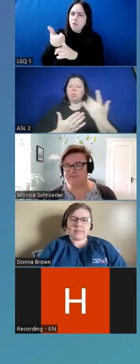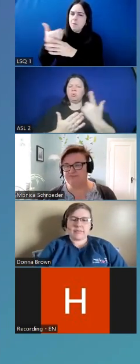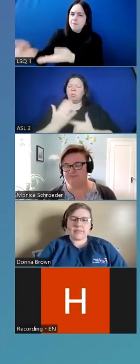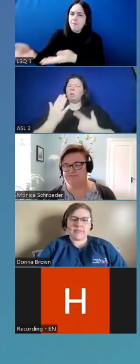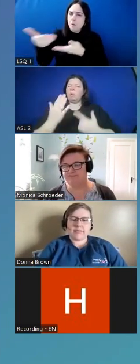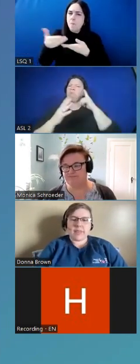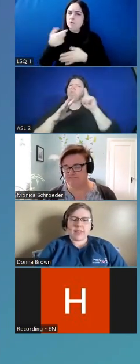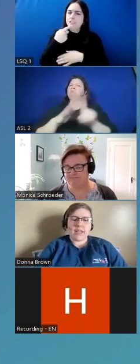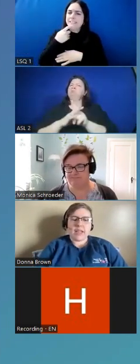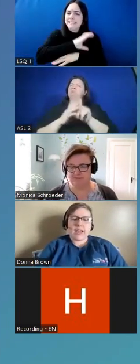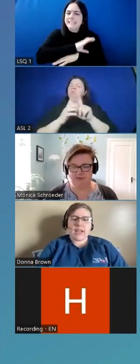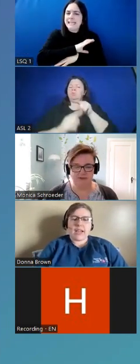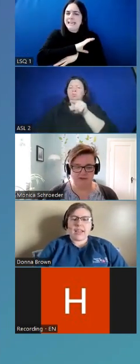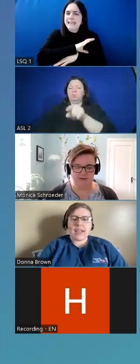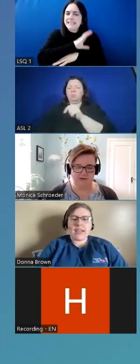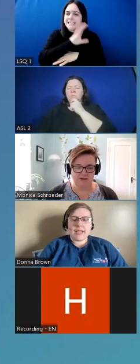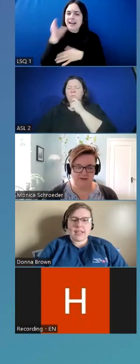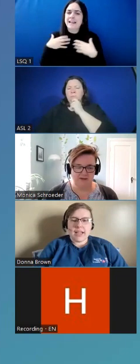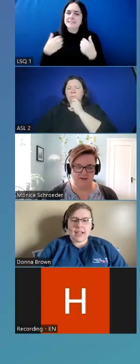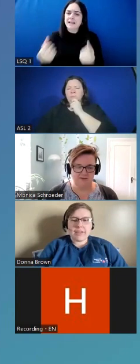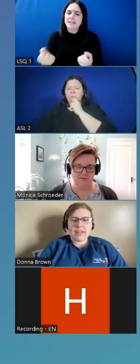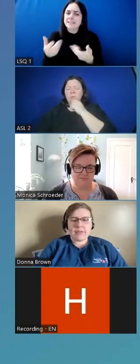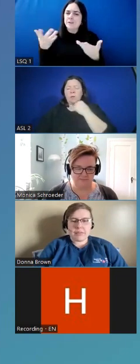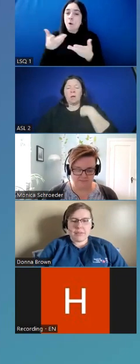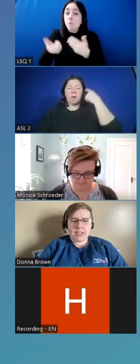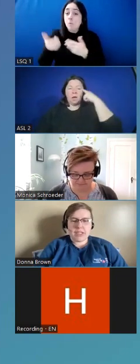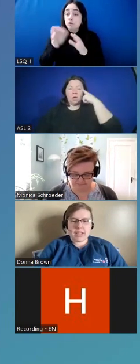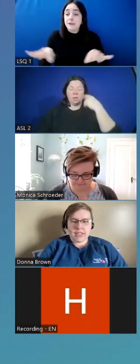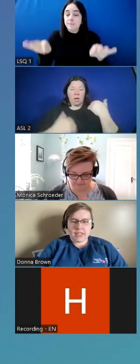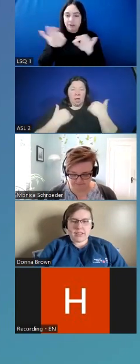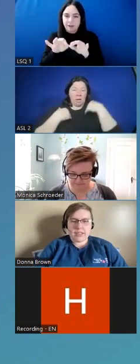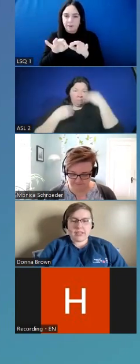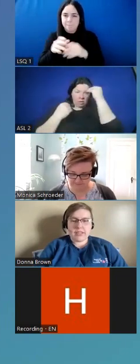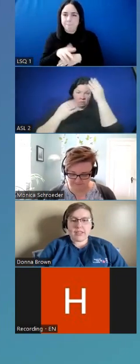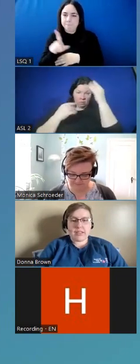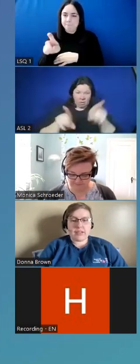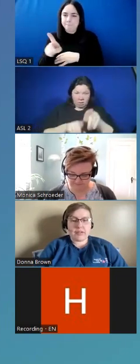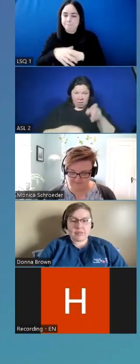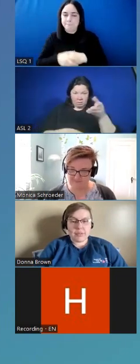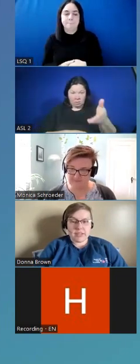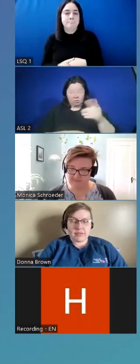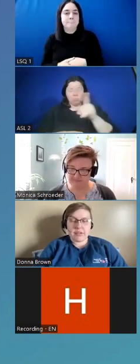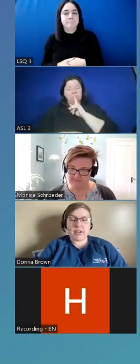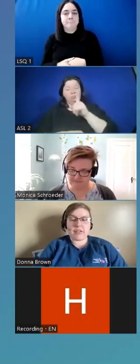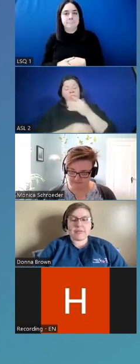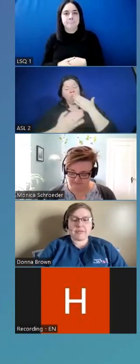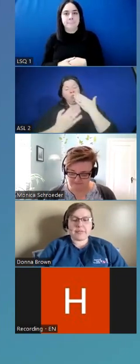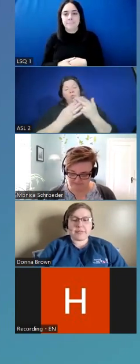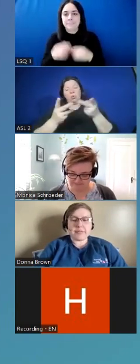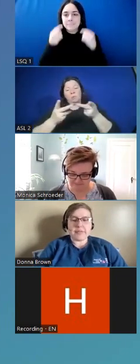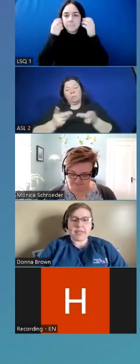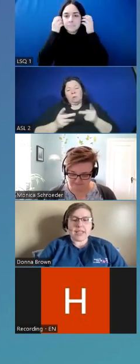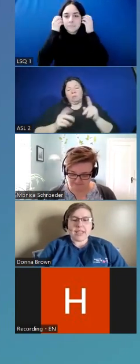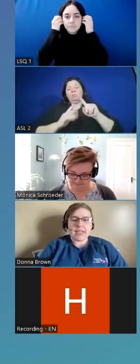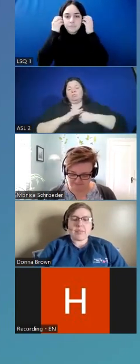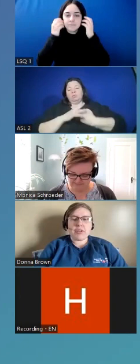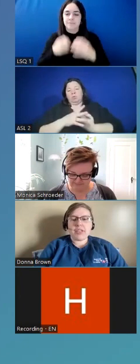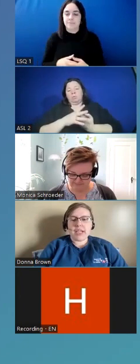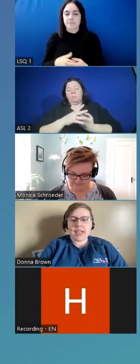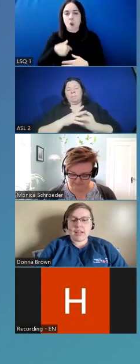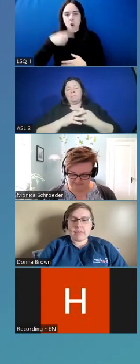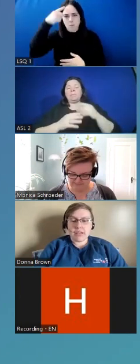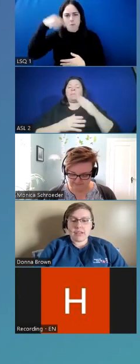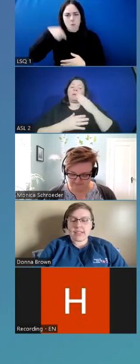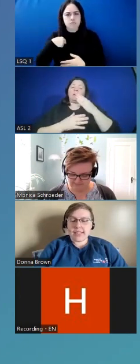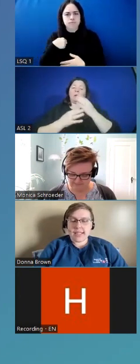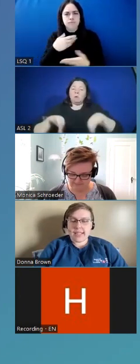you? I think that having information like this is a good place to start. It's important